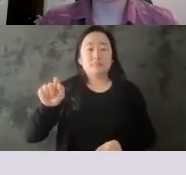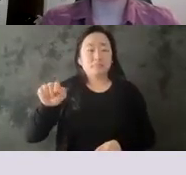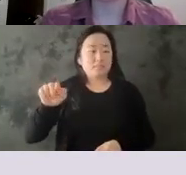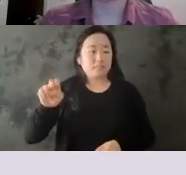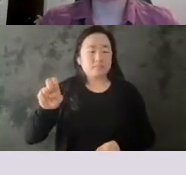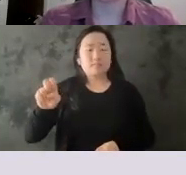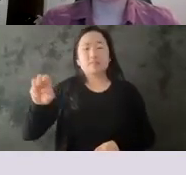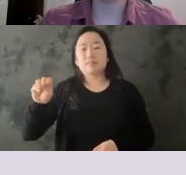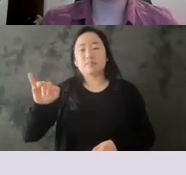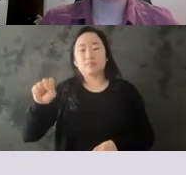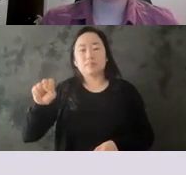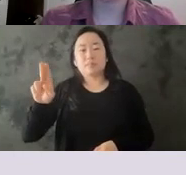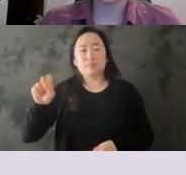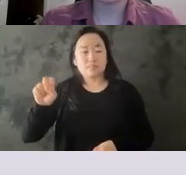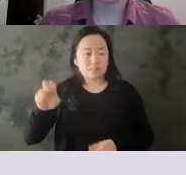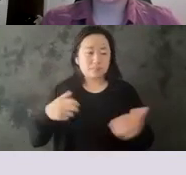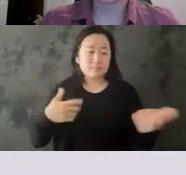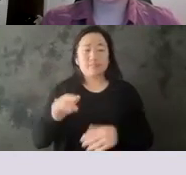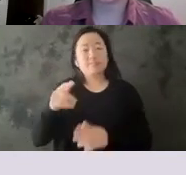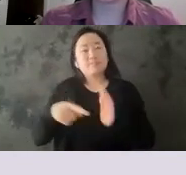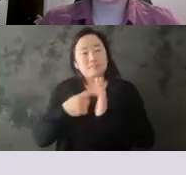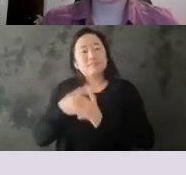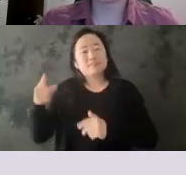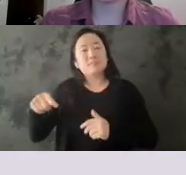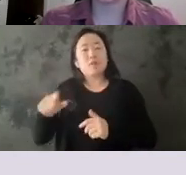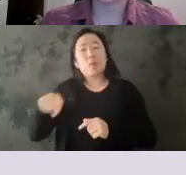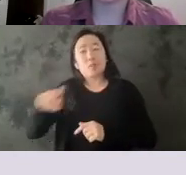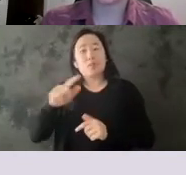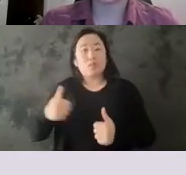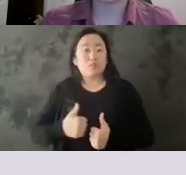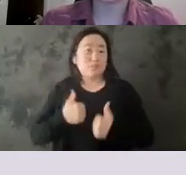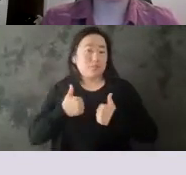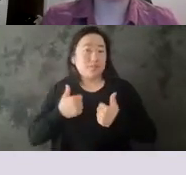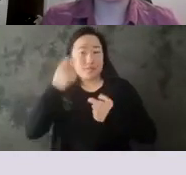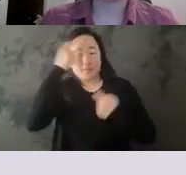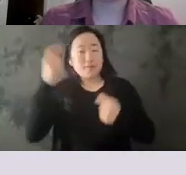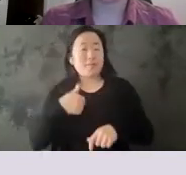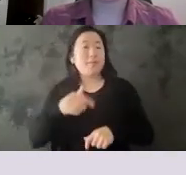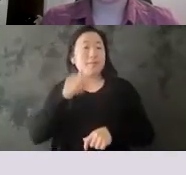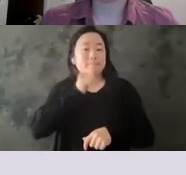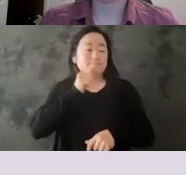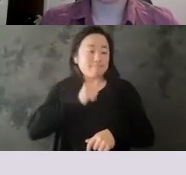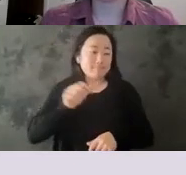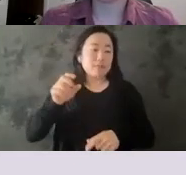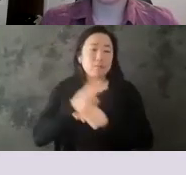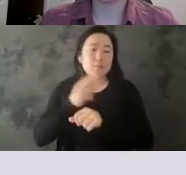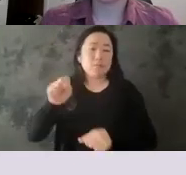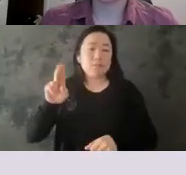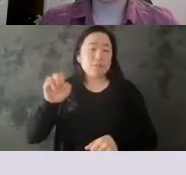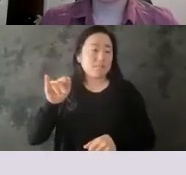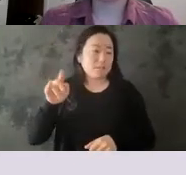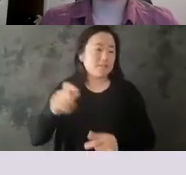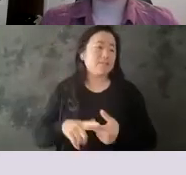mechanism for survivors of trauma. Being easily distracted, that kind of ties into not being able to